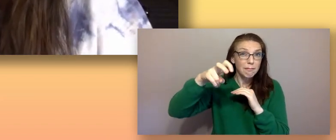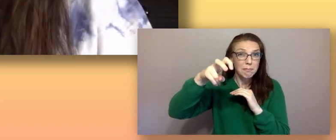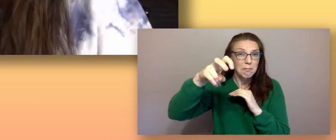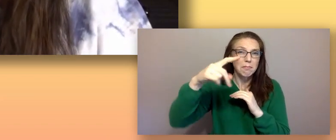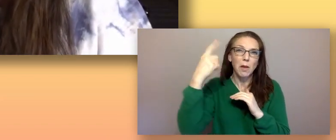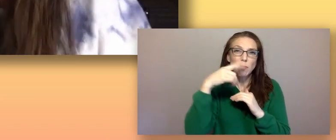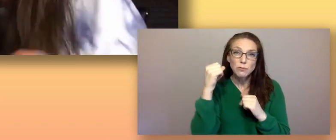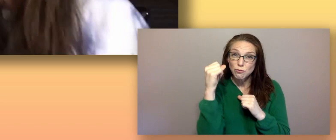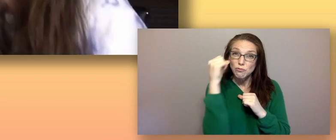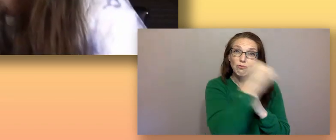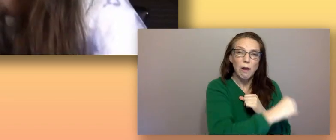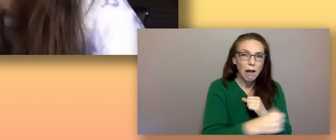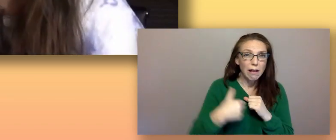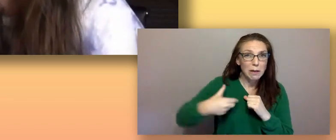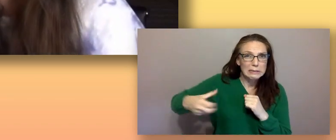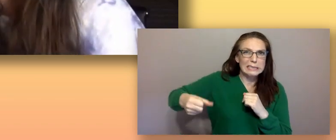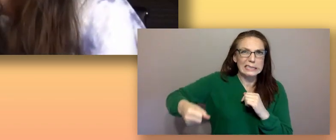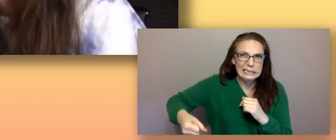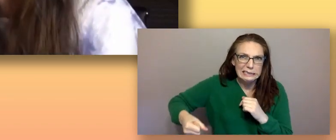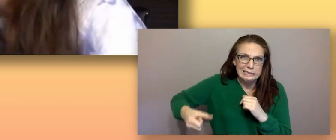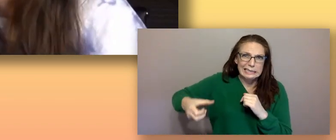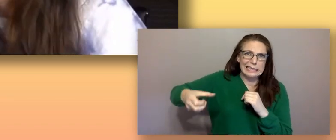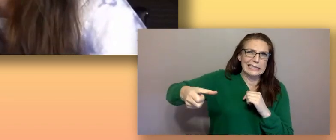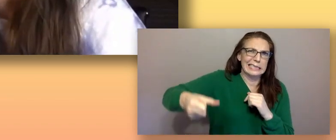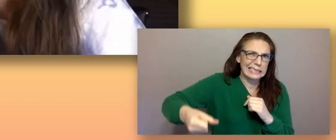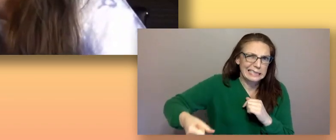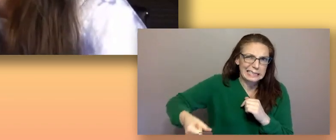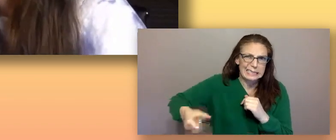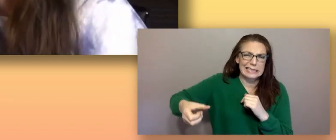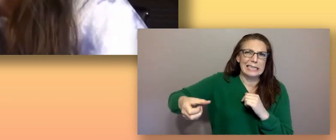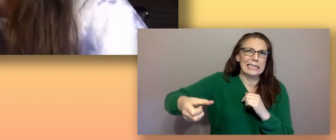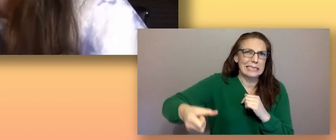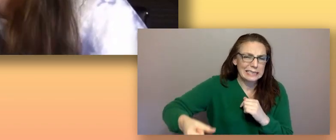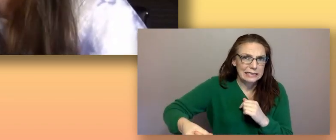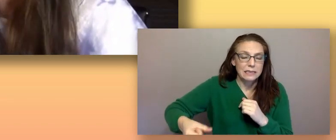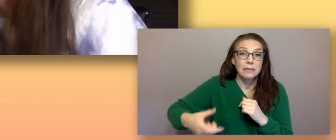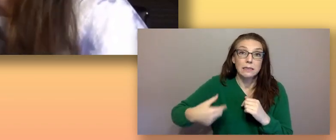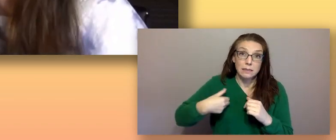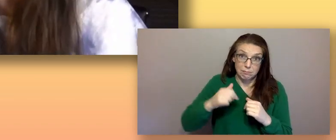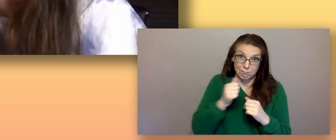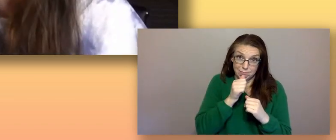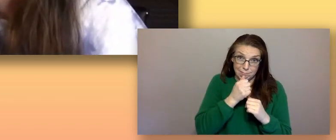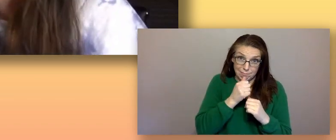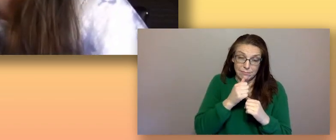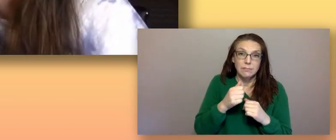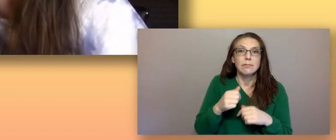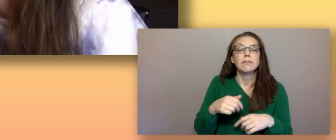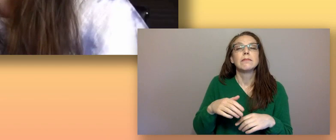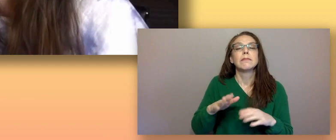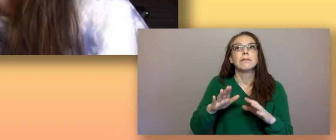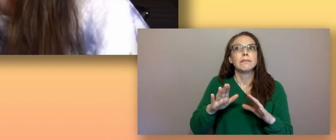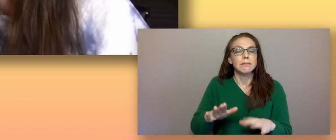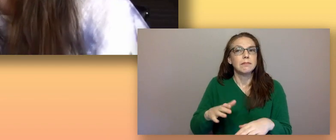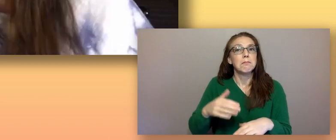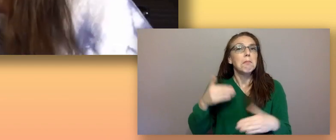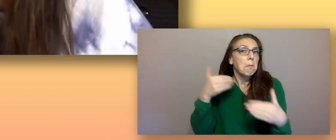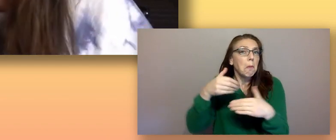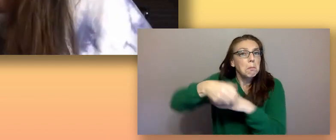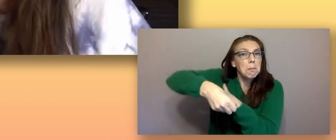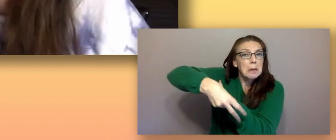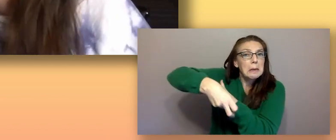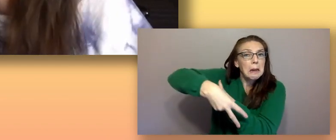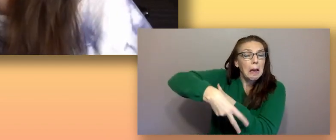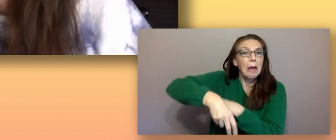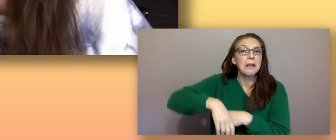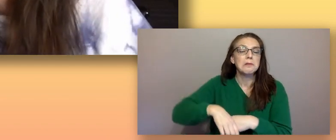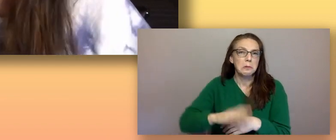balance. I was basically pulling myself up the stairs, and granted, it was almost midnight on a Saturday night, so being drunk probably